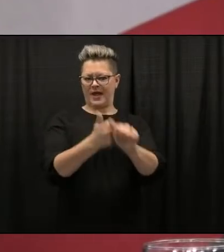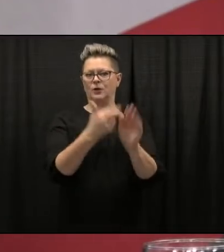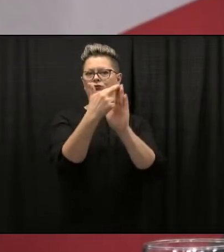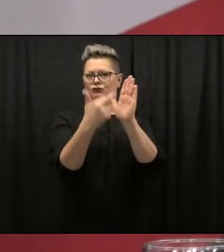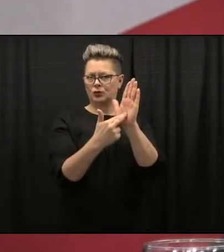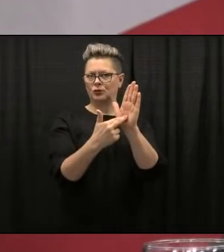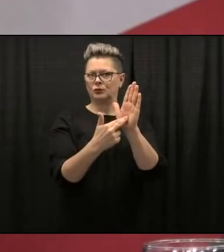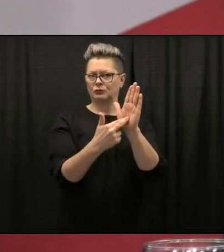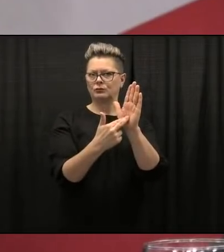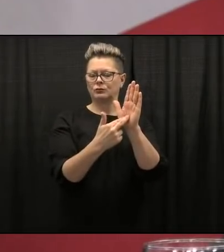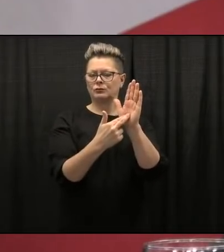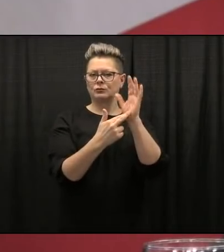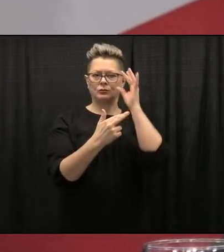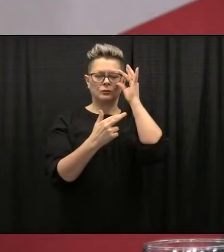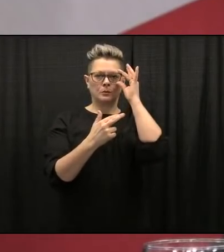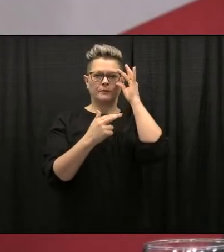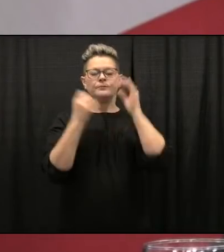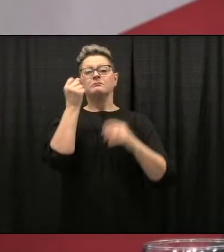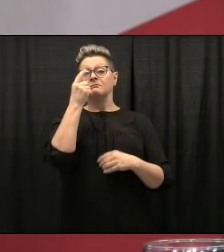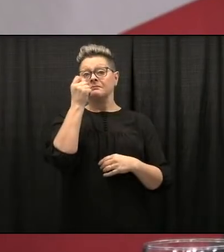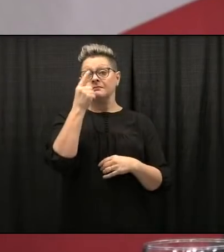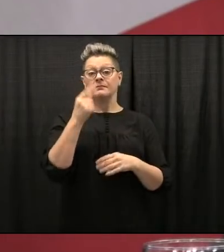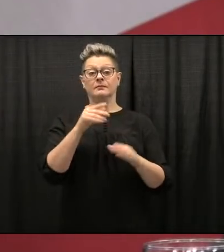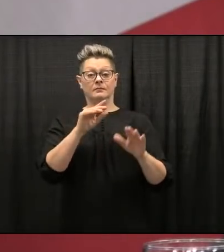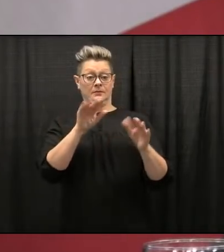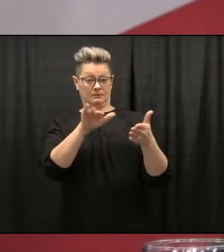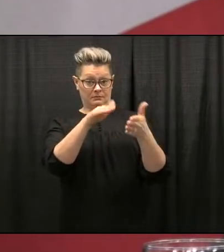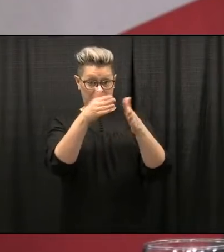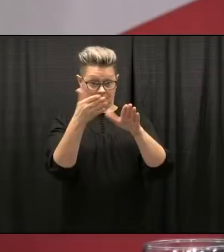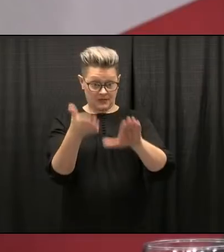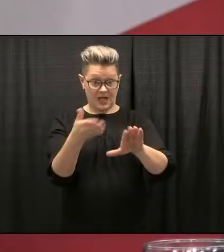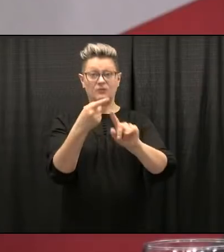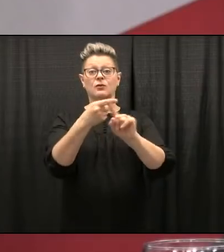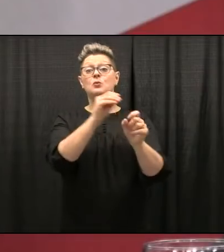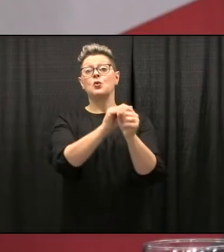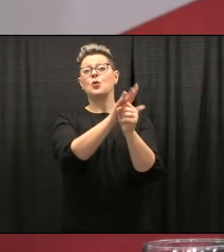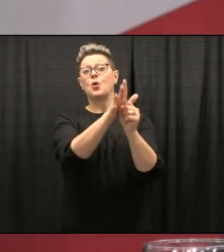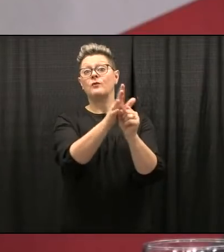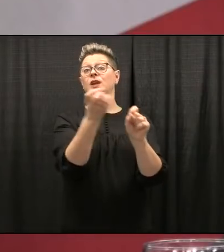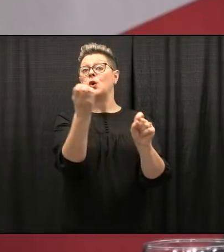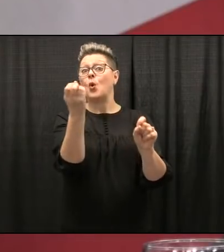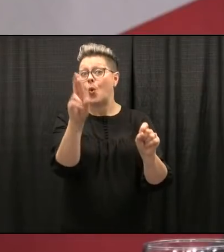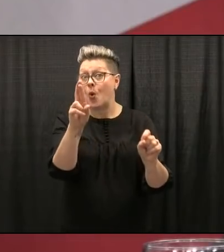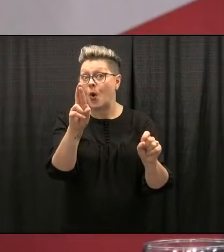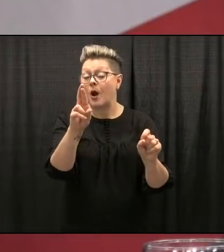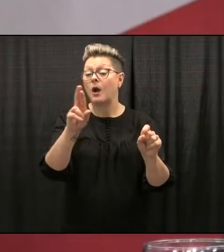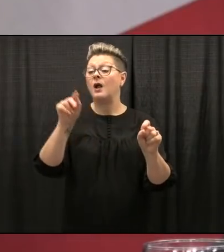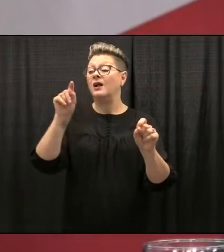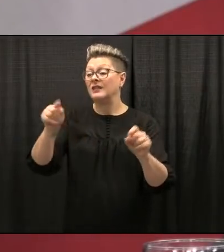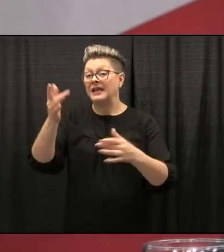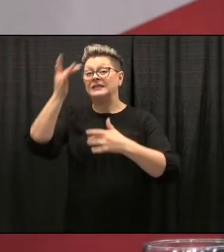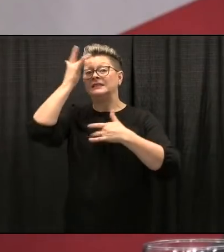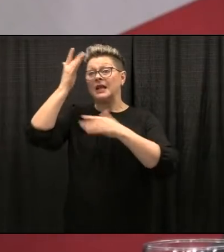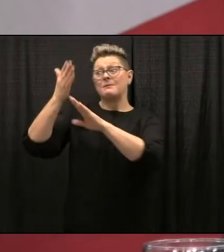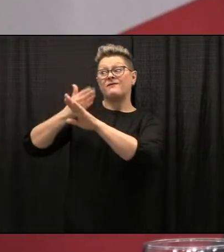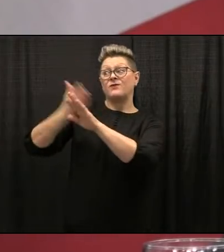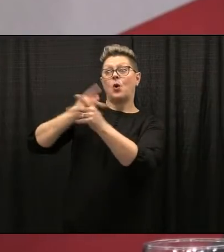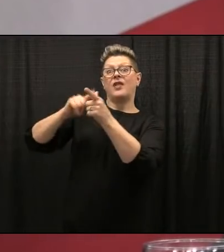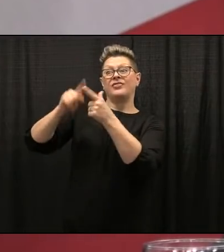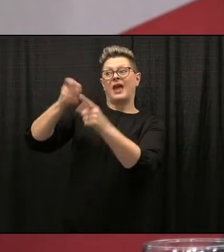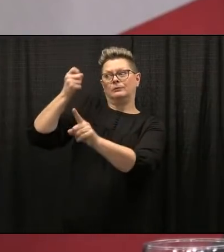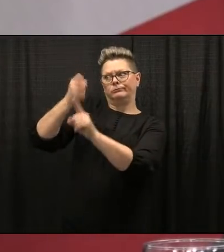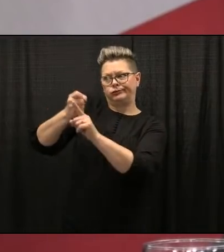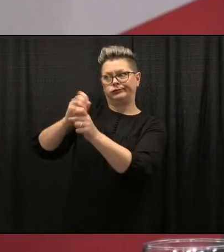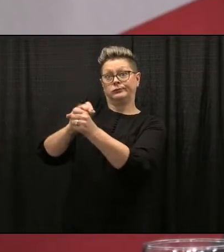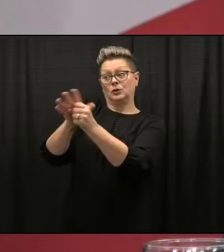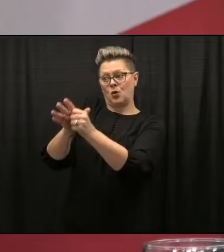are reporting deaths where they either died directly because of COVID or COVID was a contributing factor to their terminal or